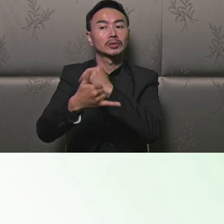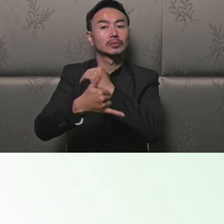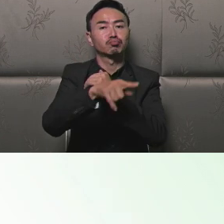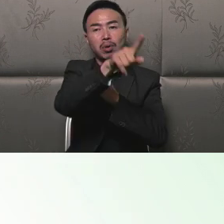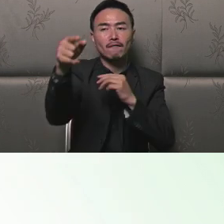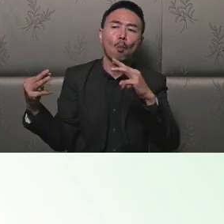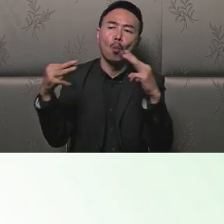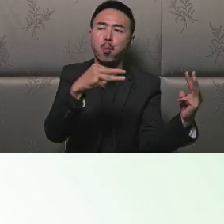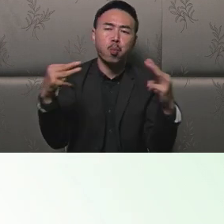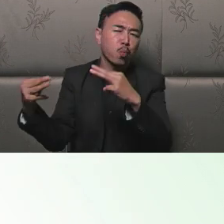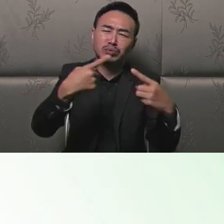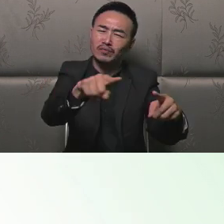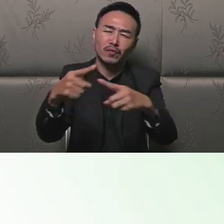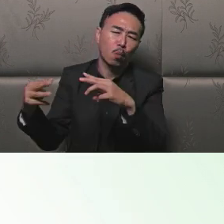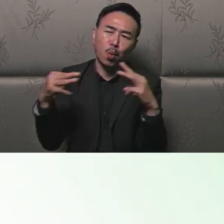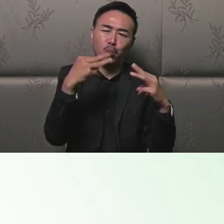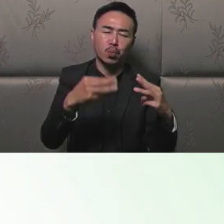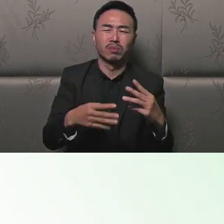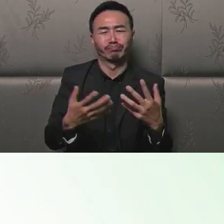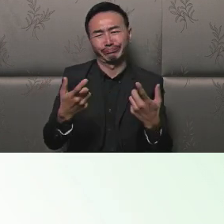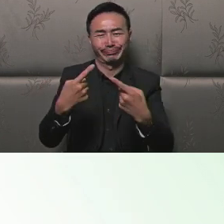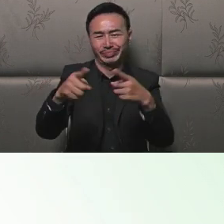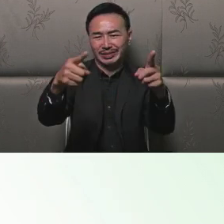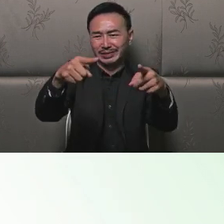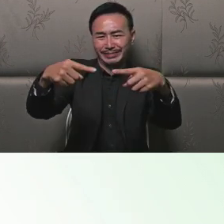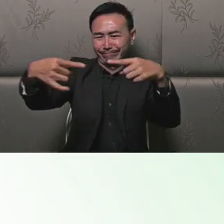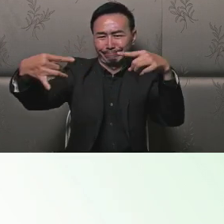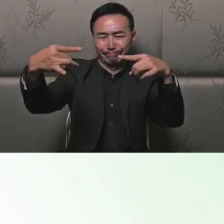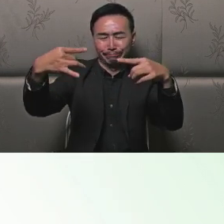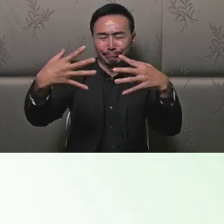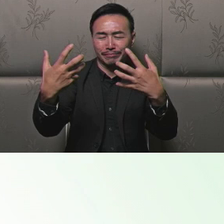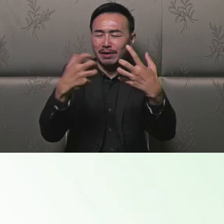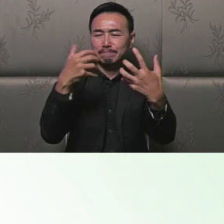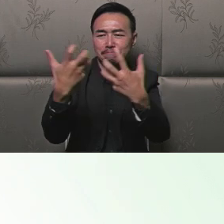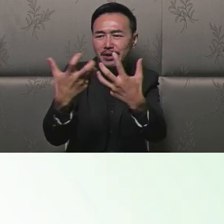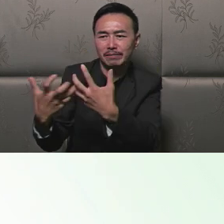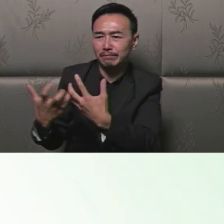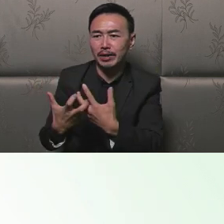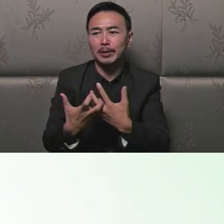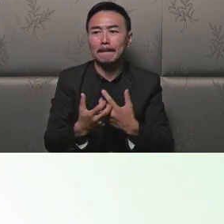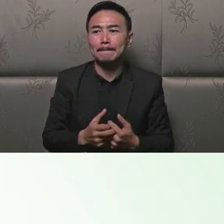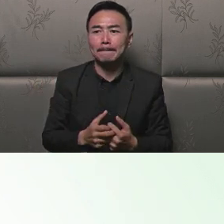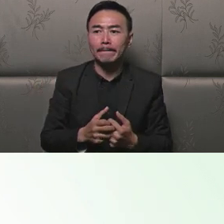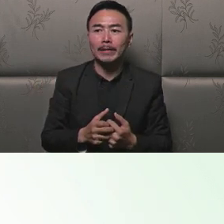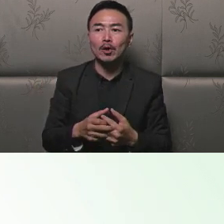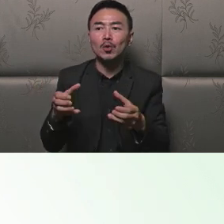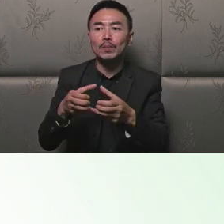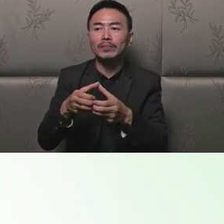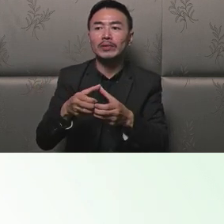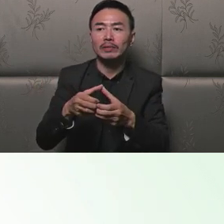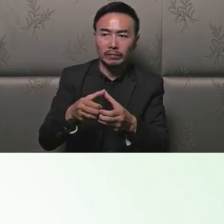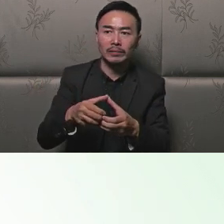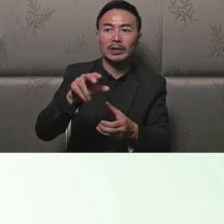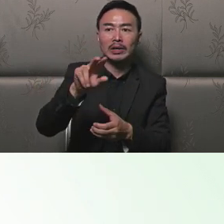be a donor government, it could be an NGO. They can come forward and put forward pledges. And these pledges are really helping us to be able